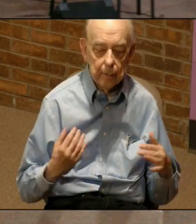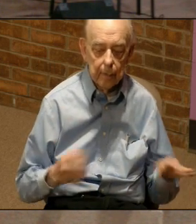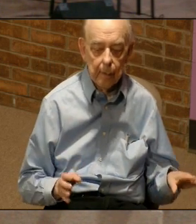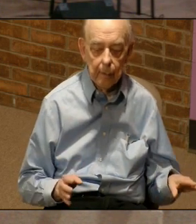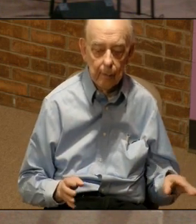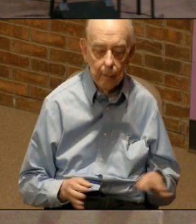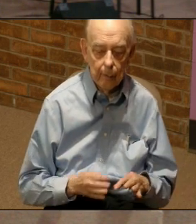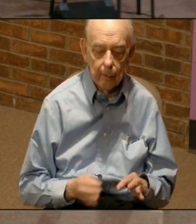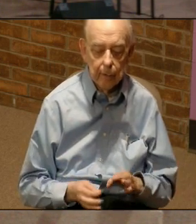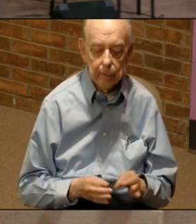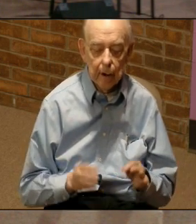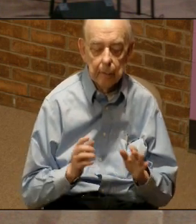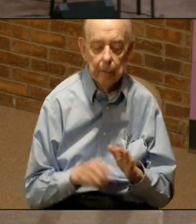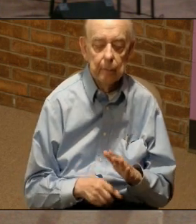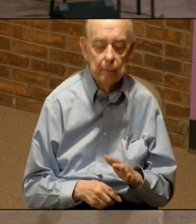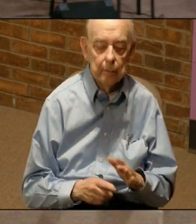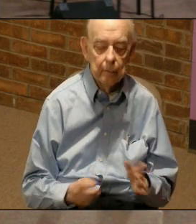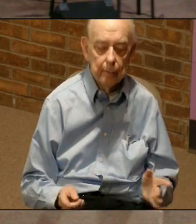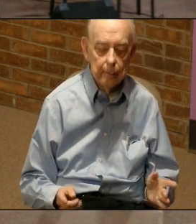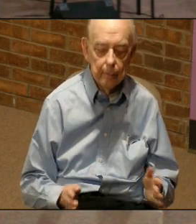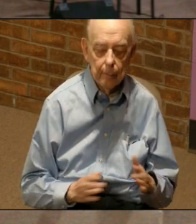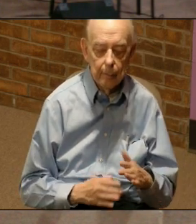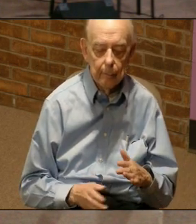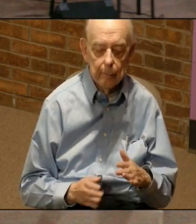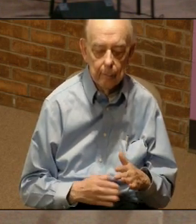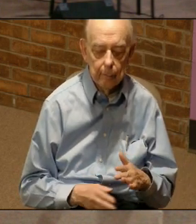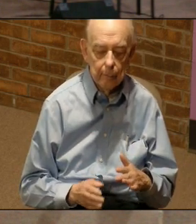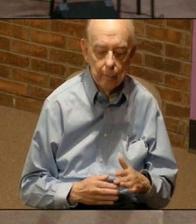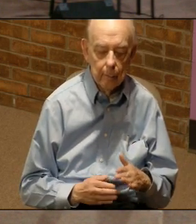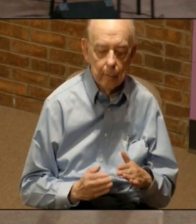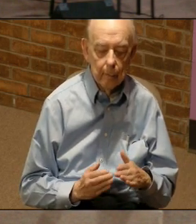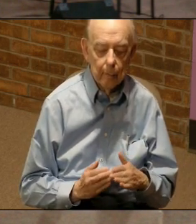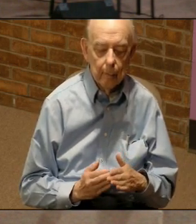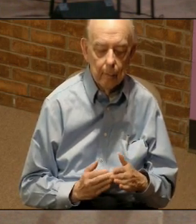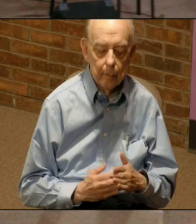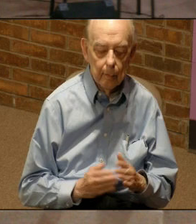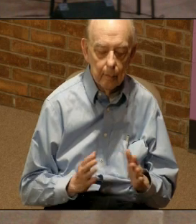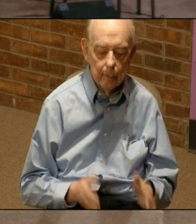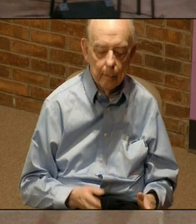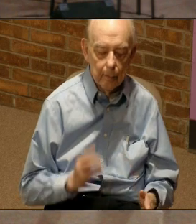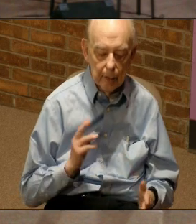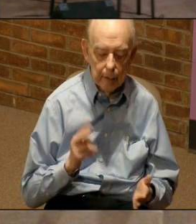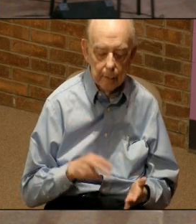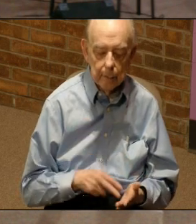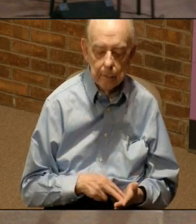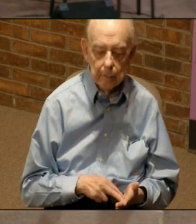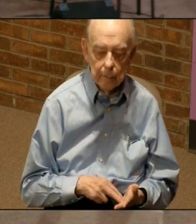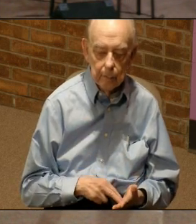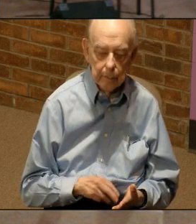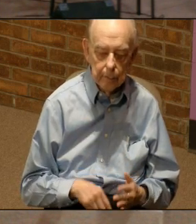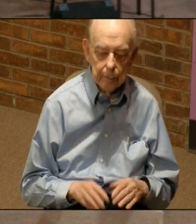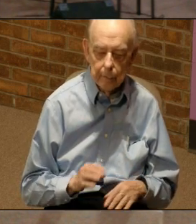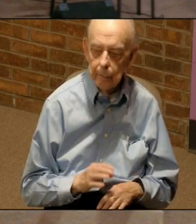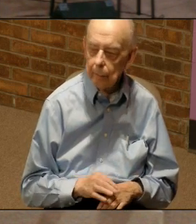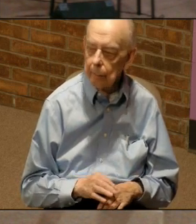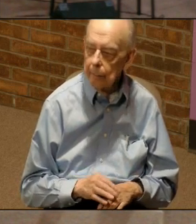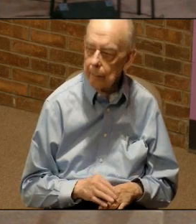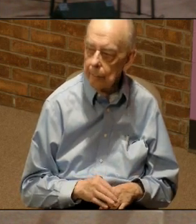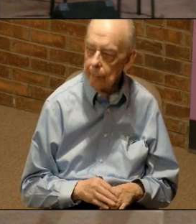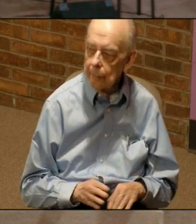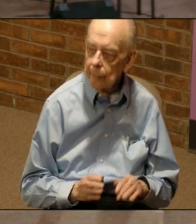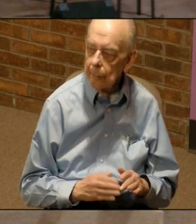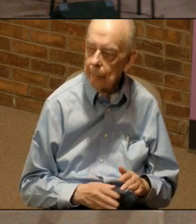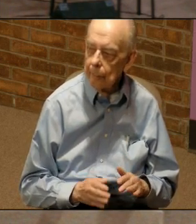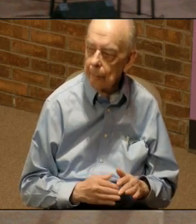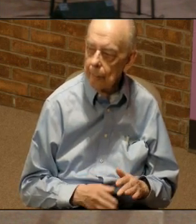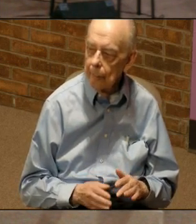that are described later on. They were basically the messengers that were standing in the church,